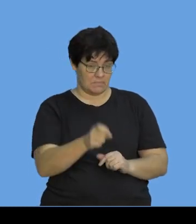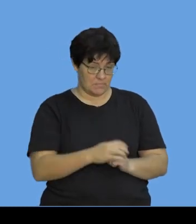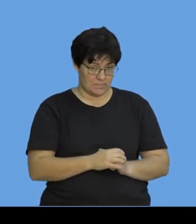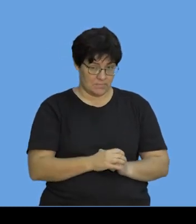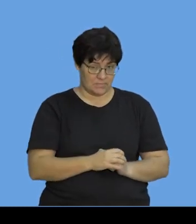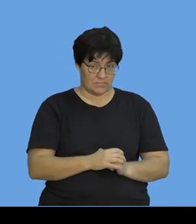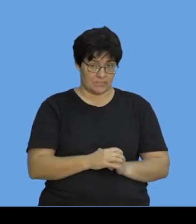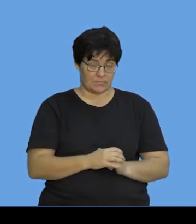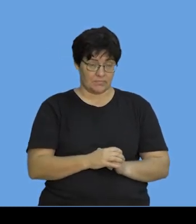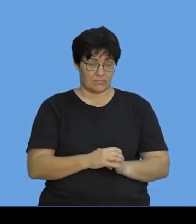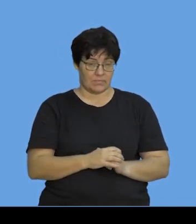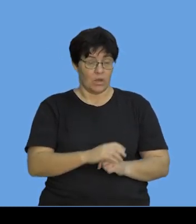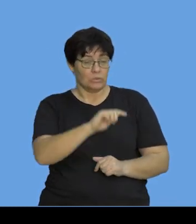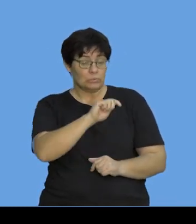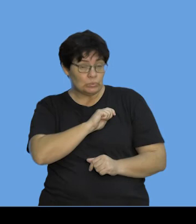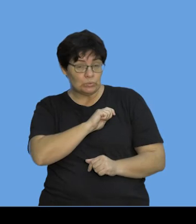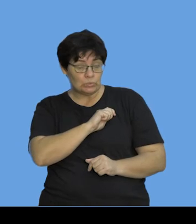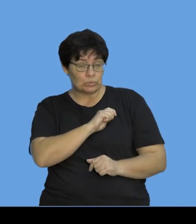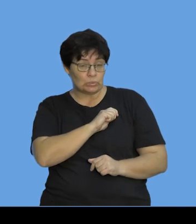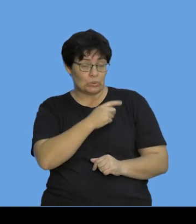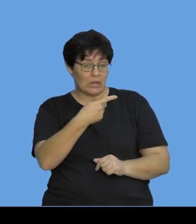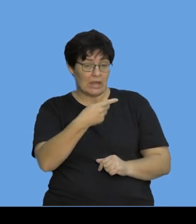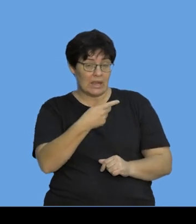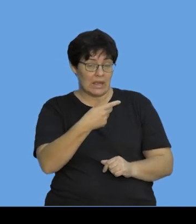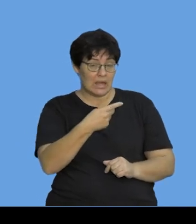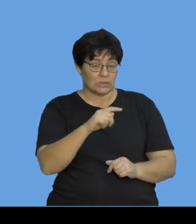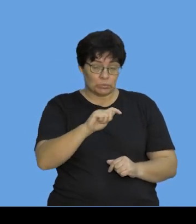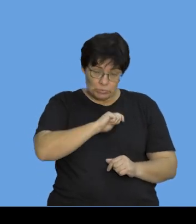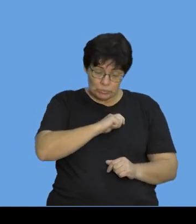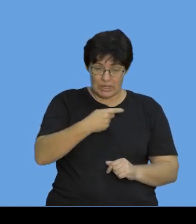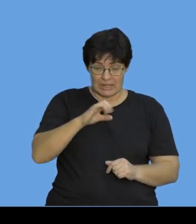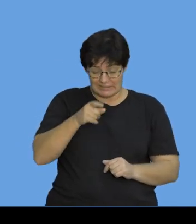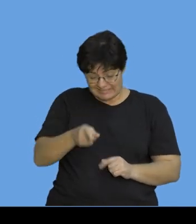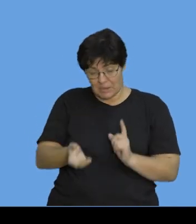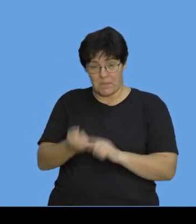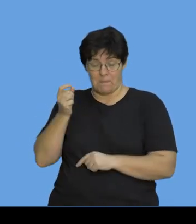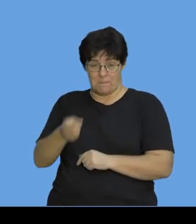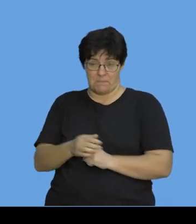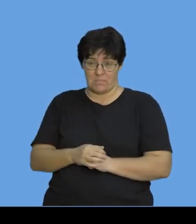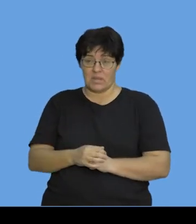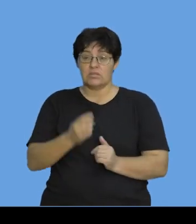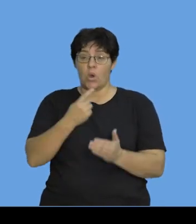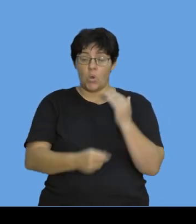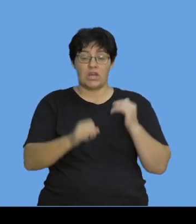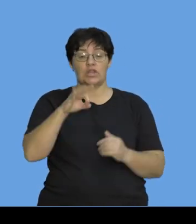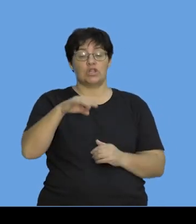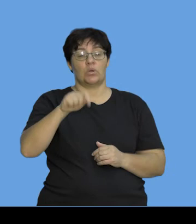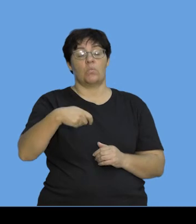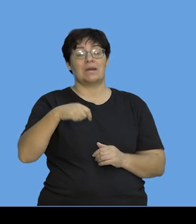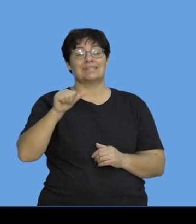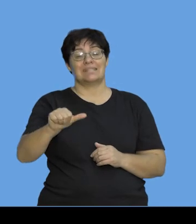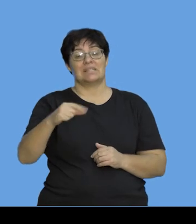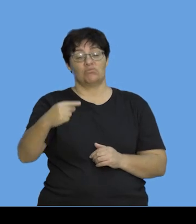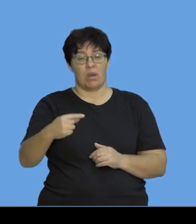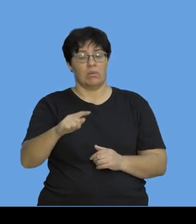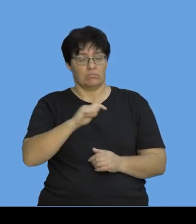yield. This is the actual yield because it says only 13,6 grams were formed, okay, of hydrogen